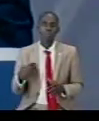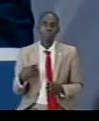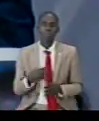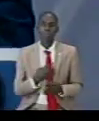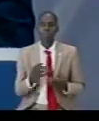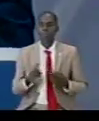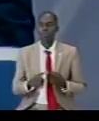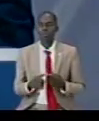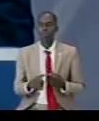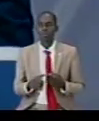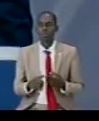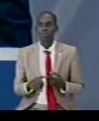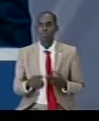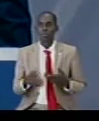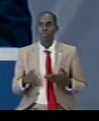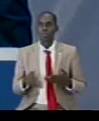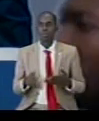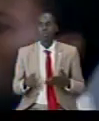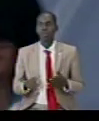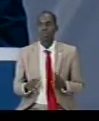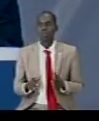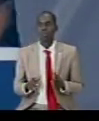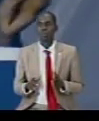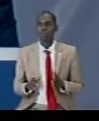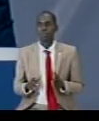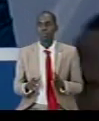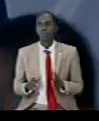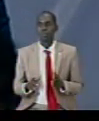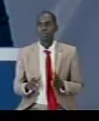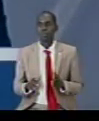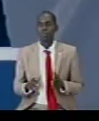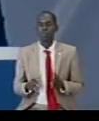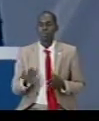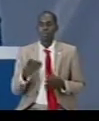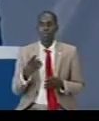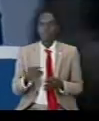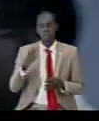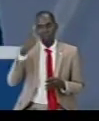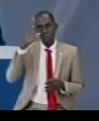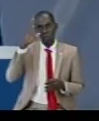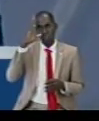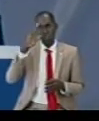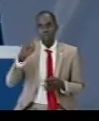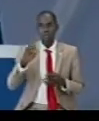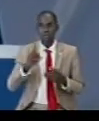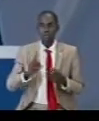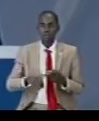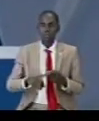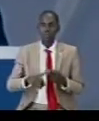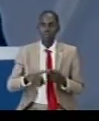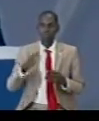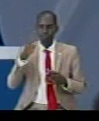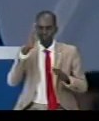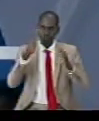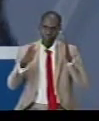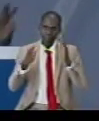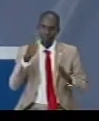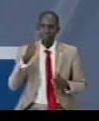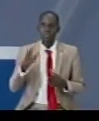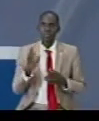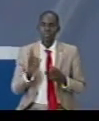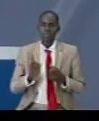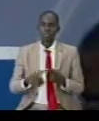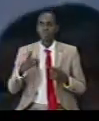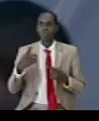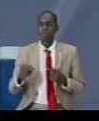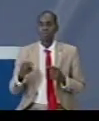allow our governor to greet the house just in 3 minutes. We're sorry because our time has